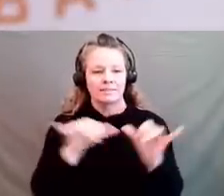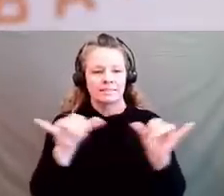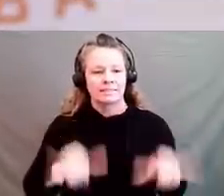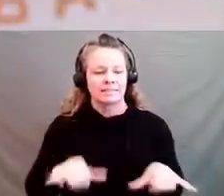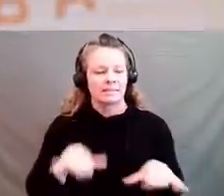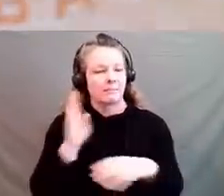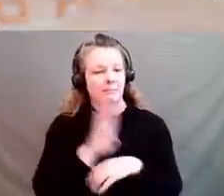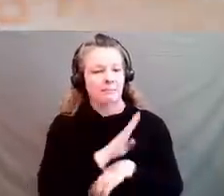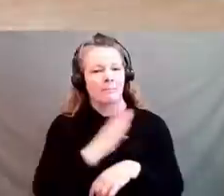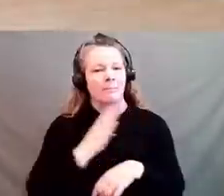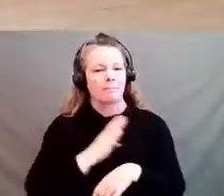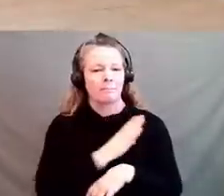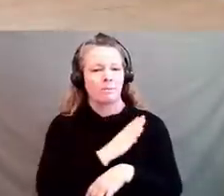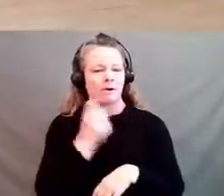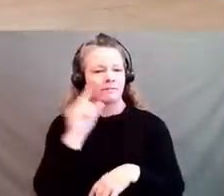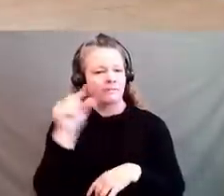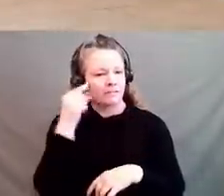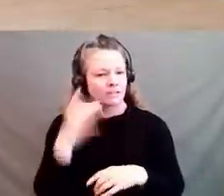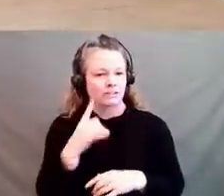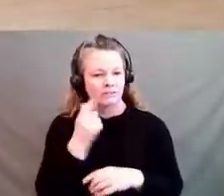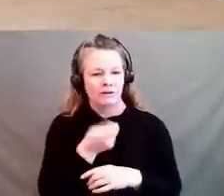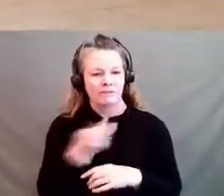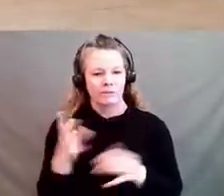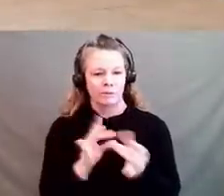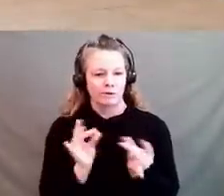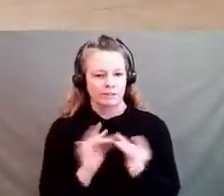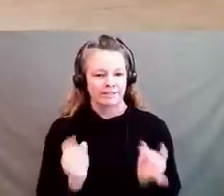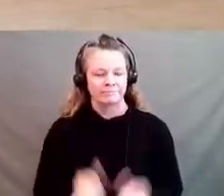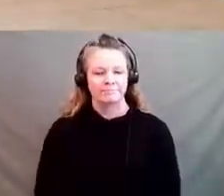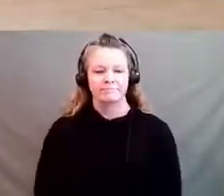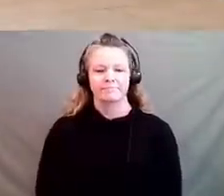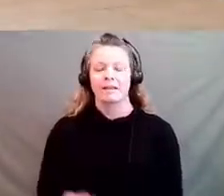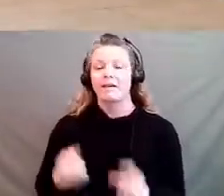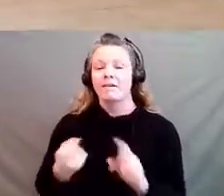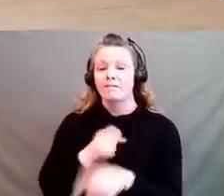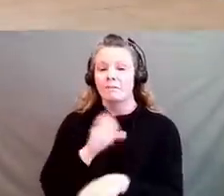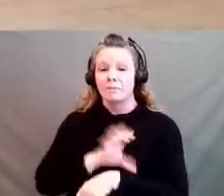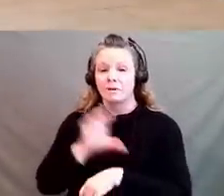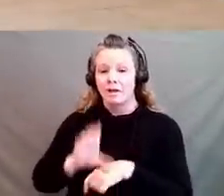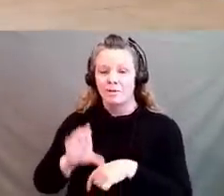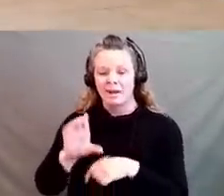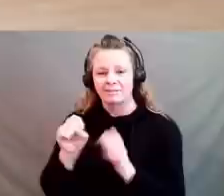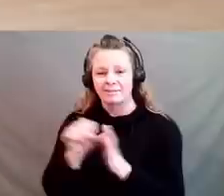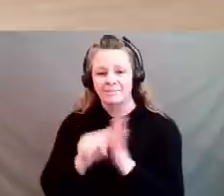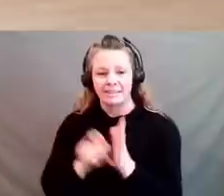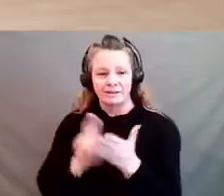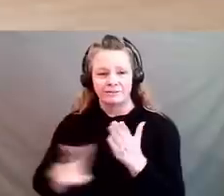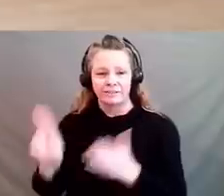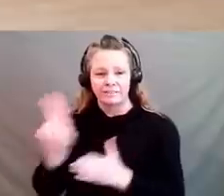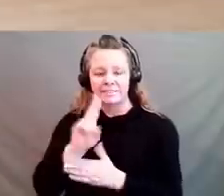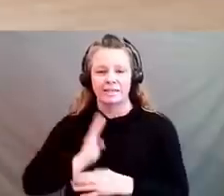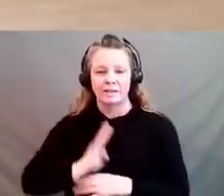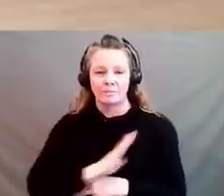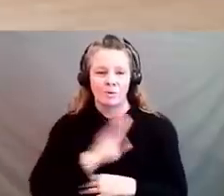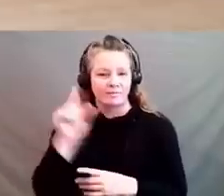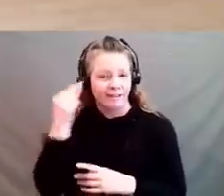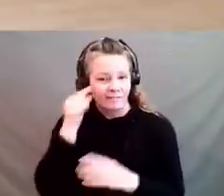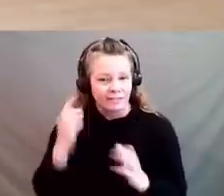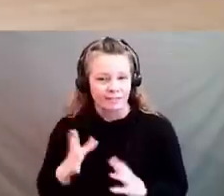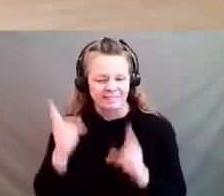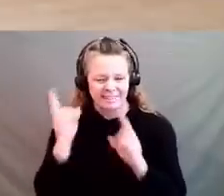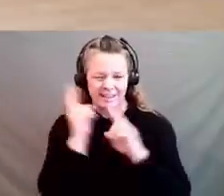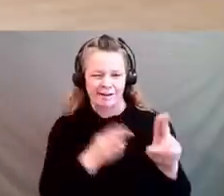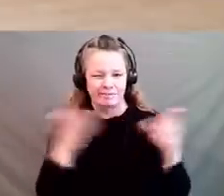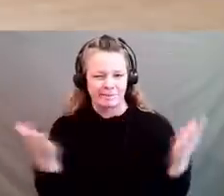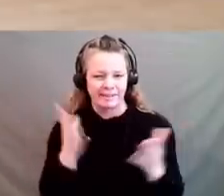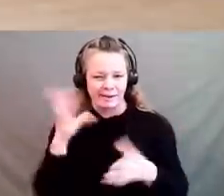words. On behalf of the Colorado State University System Board of Governors, it is an honor to be part of this ceremony